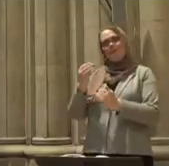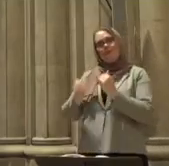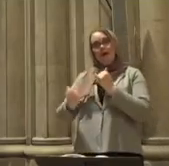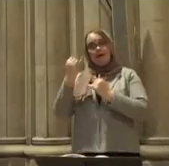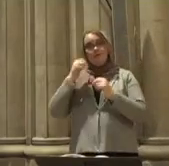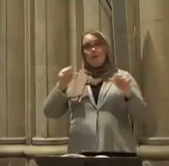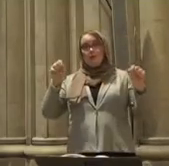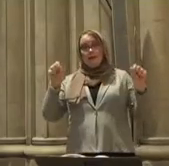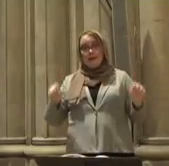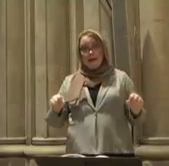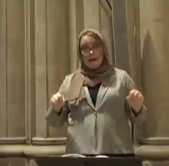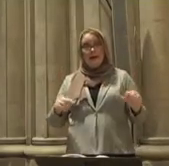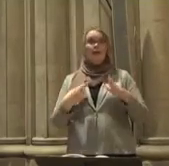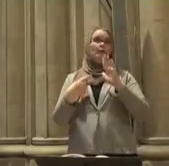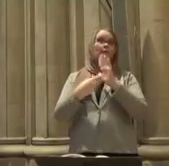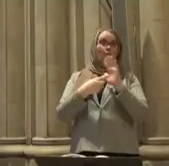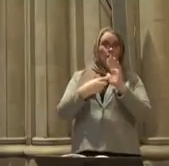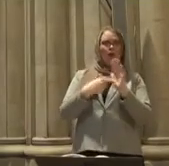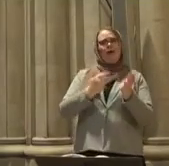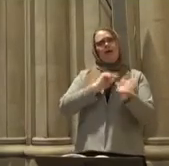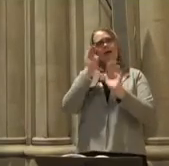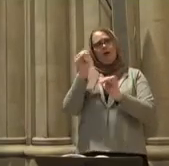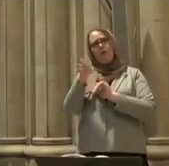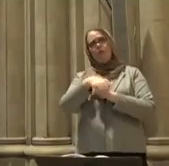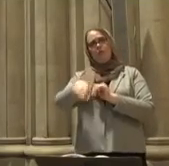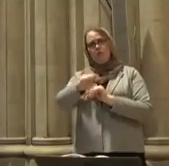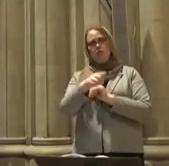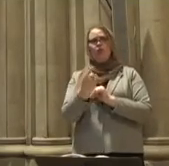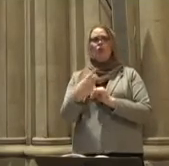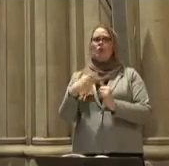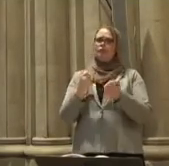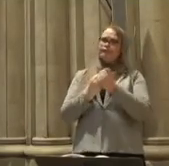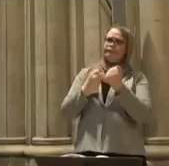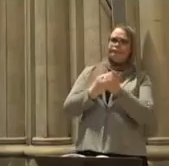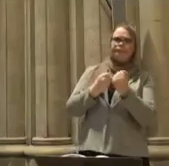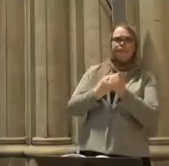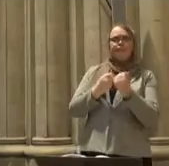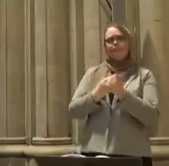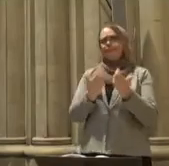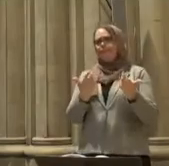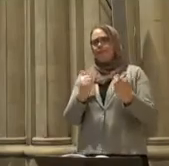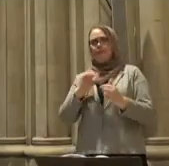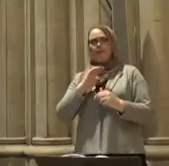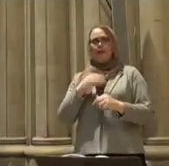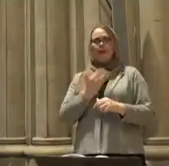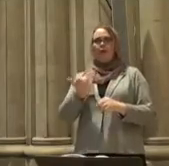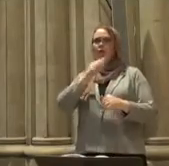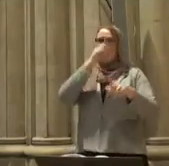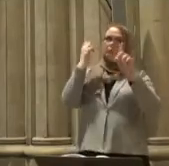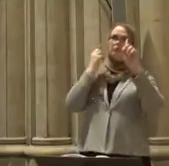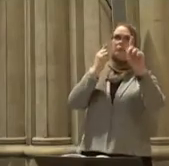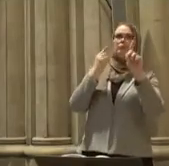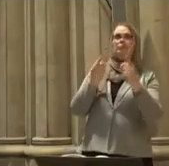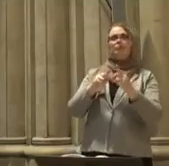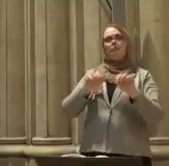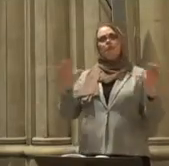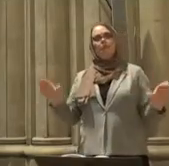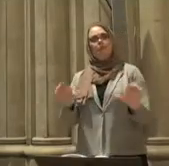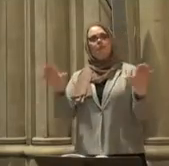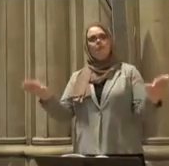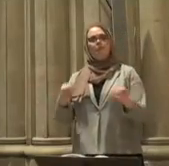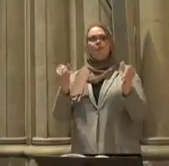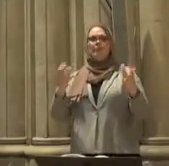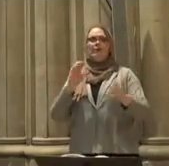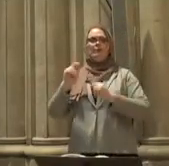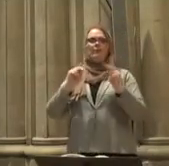support the cathedral in our mission and in our ministry. So many people think we're funded by the federal government or the national church, but